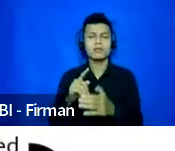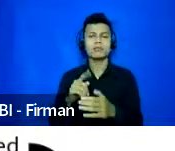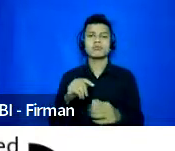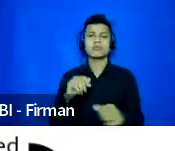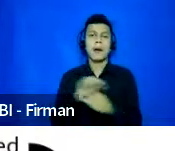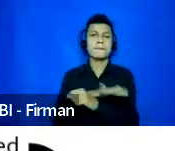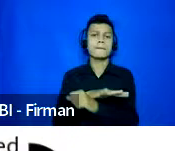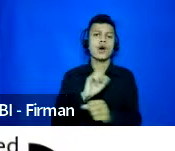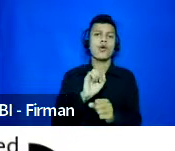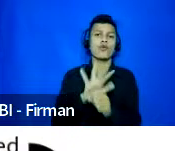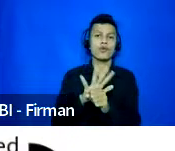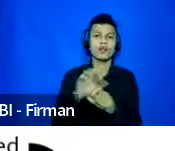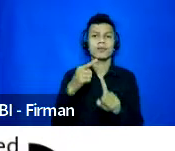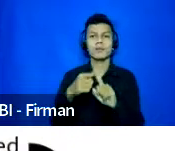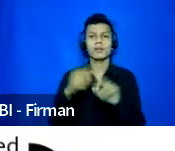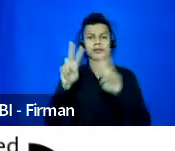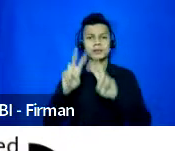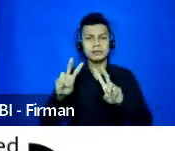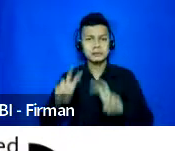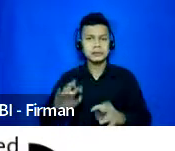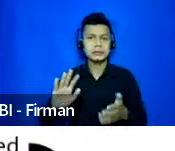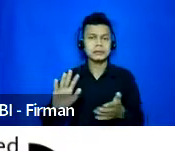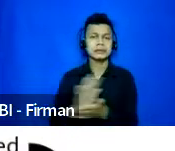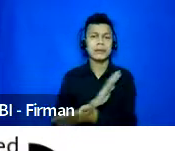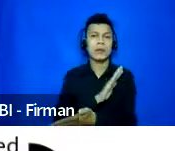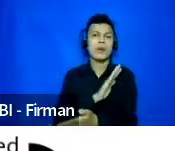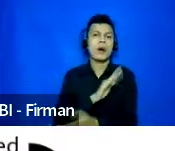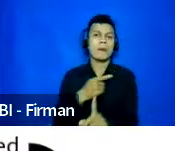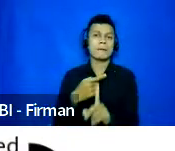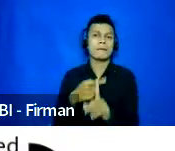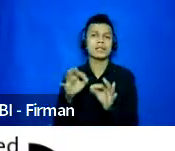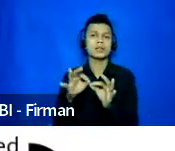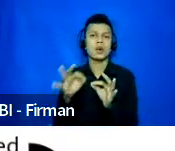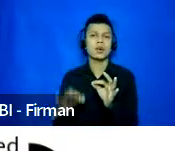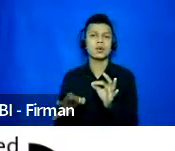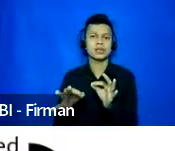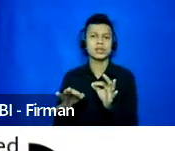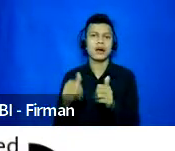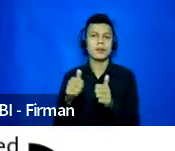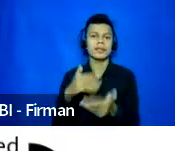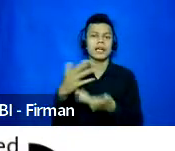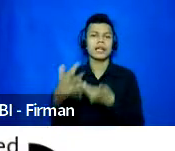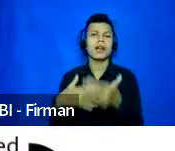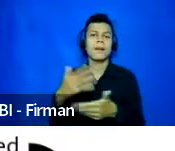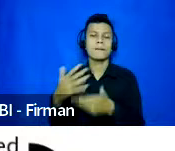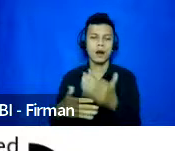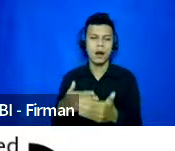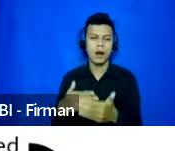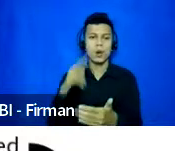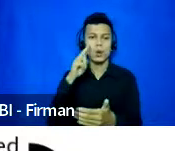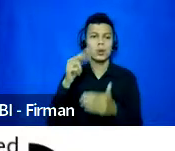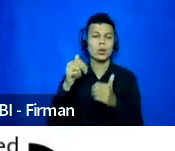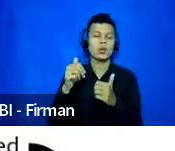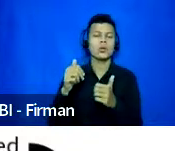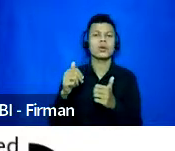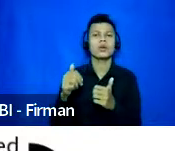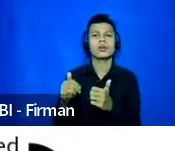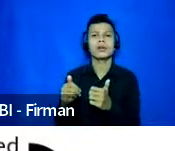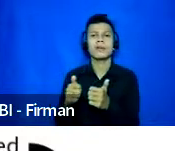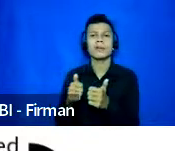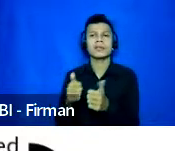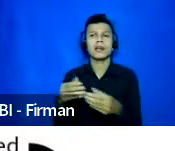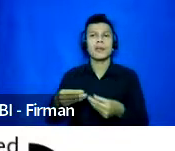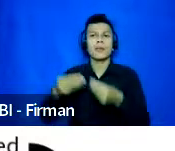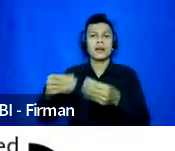innovative breakthroughs to ensure a enabling learning environment for children during crisis. I'd also like